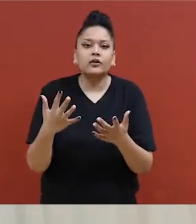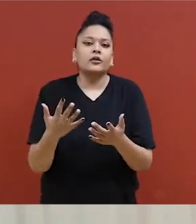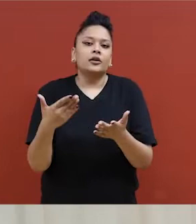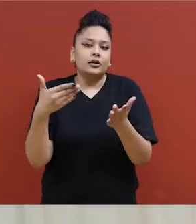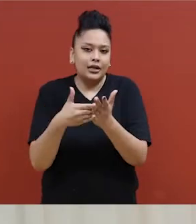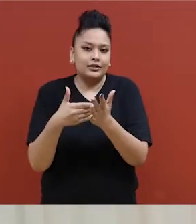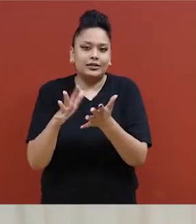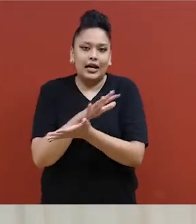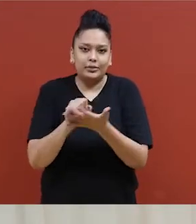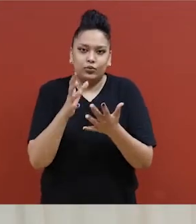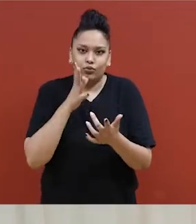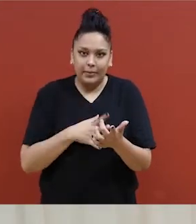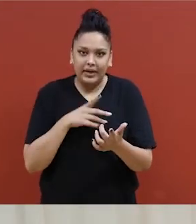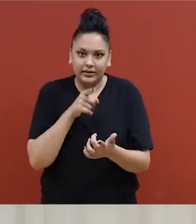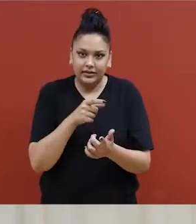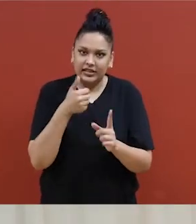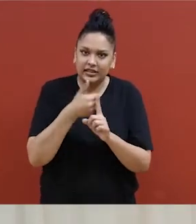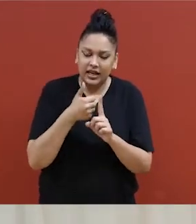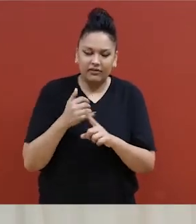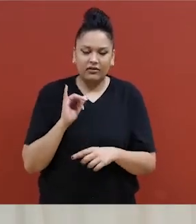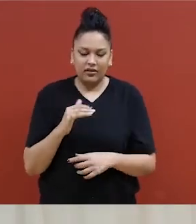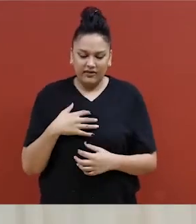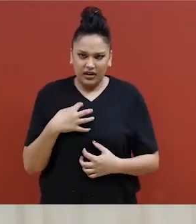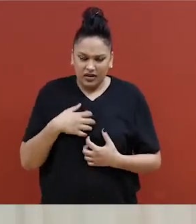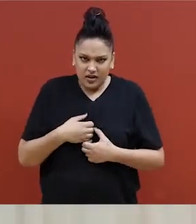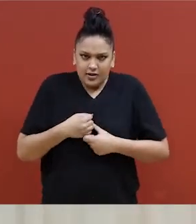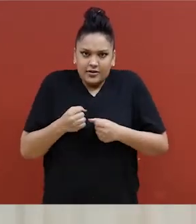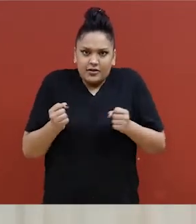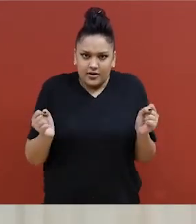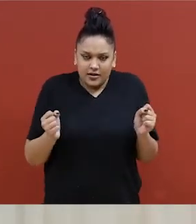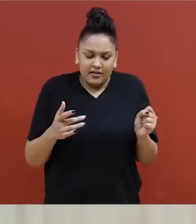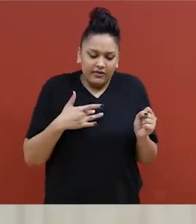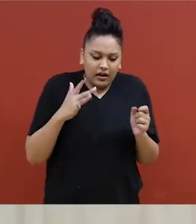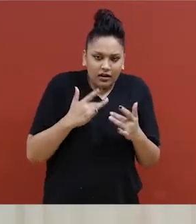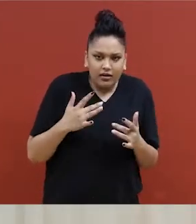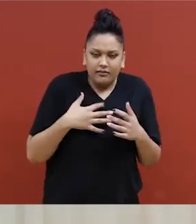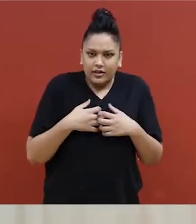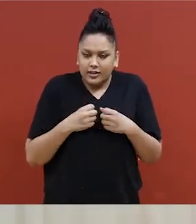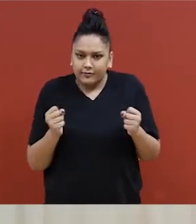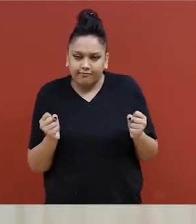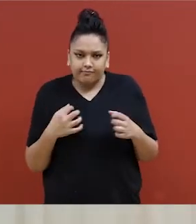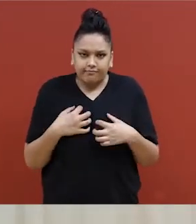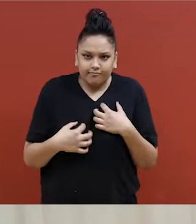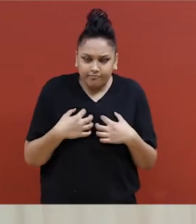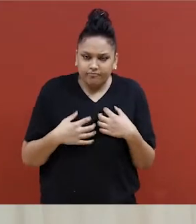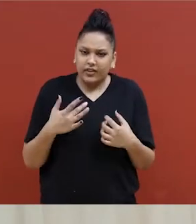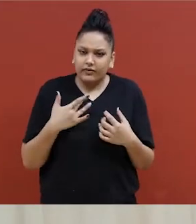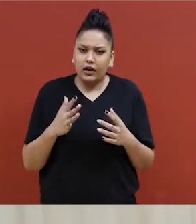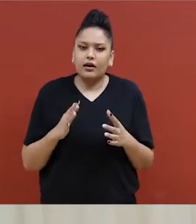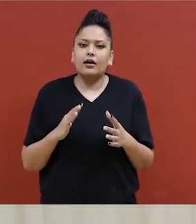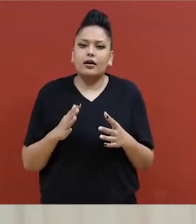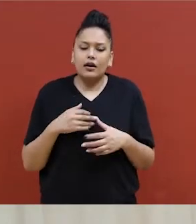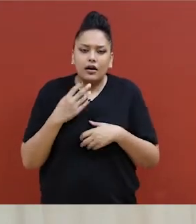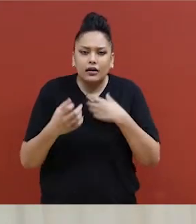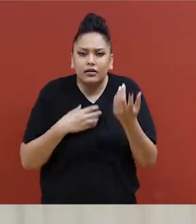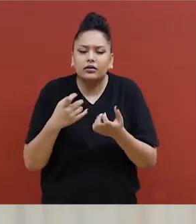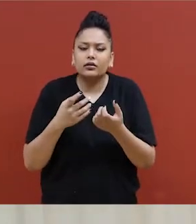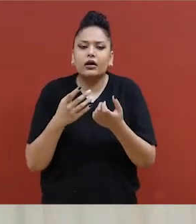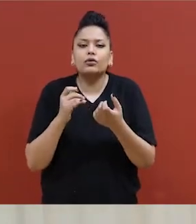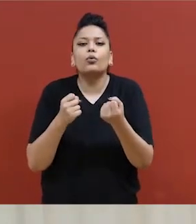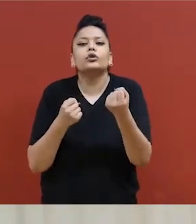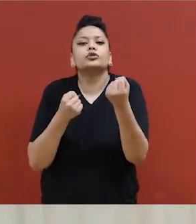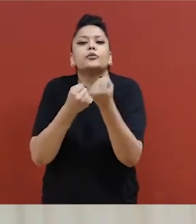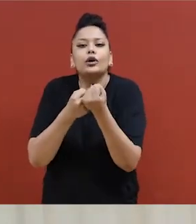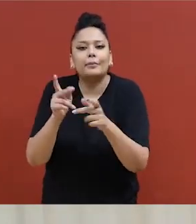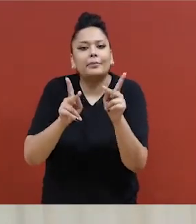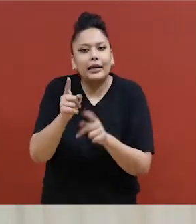against women is about finding compassion for ourselves. Just as we would find compassion for other people in our